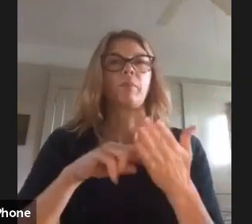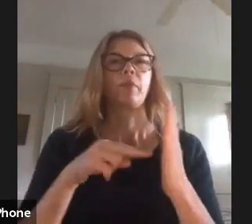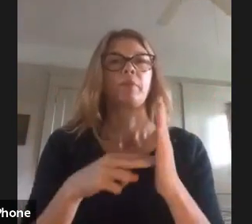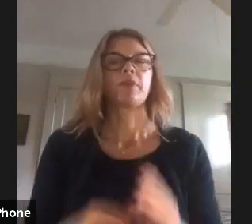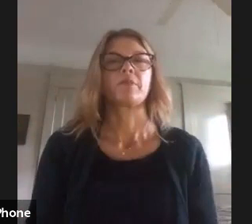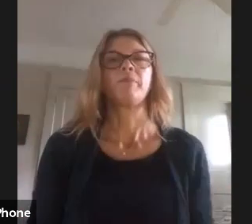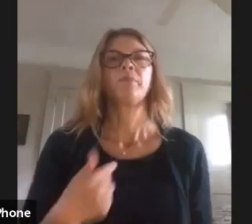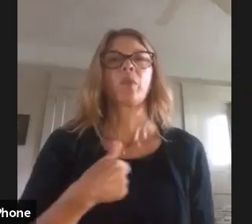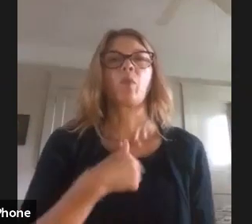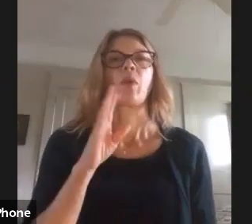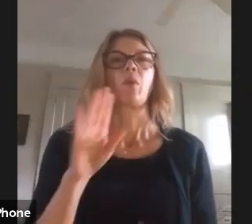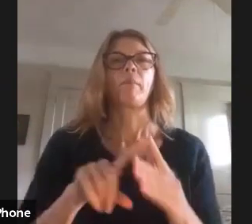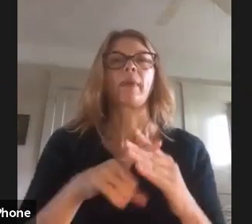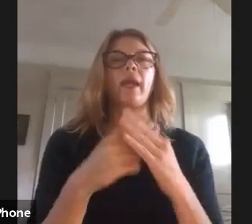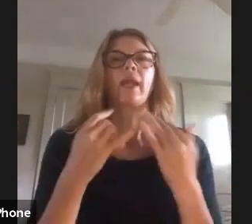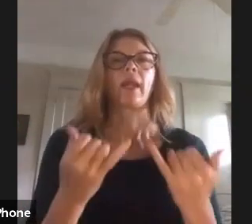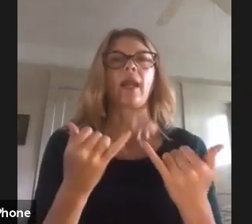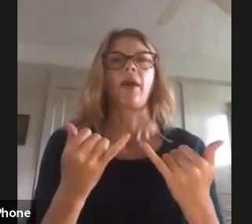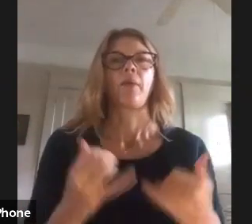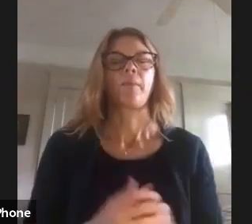Let us begin.